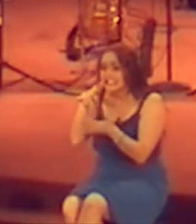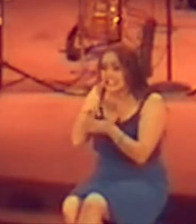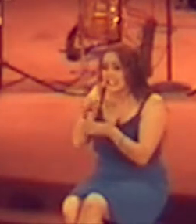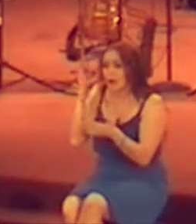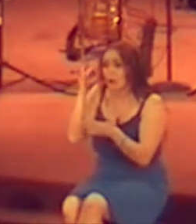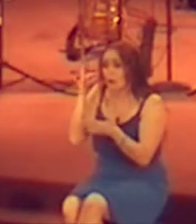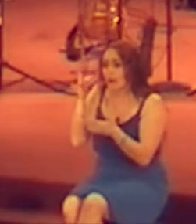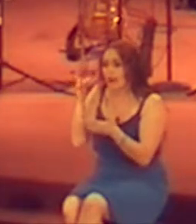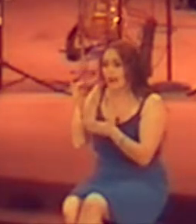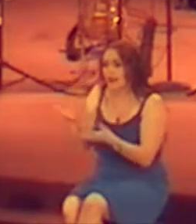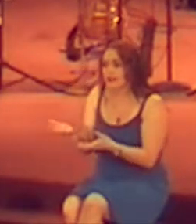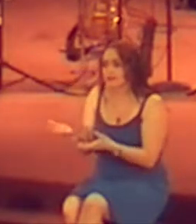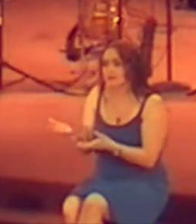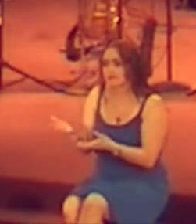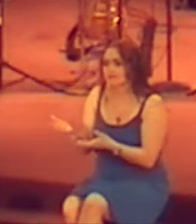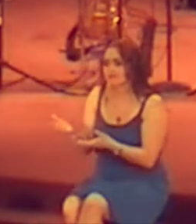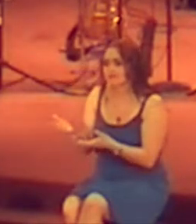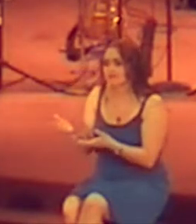know how to say no.